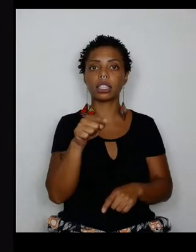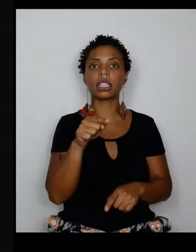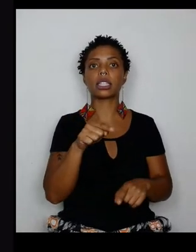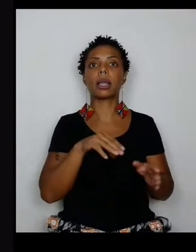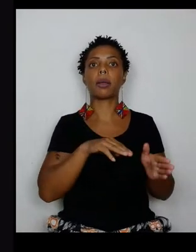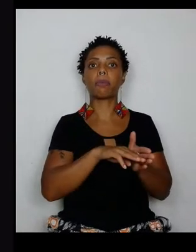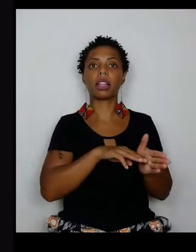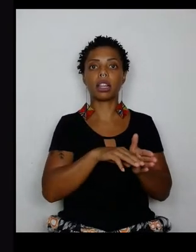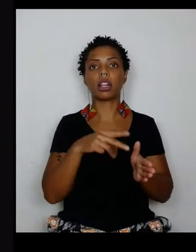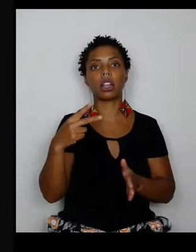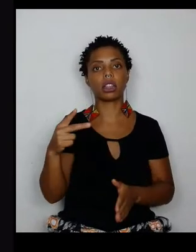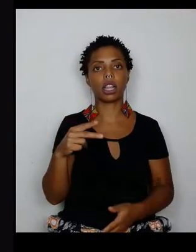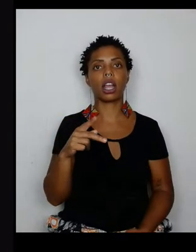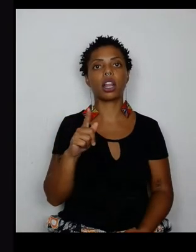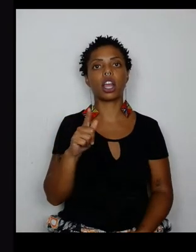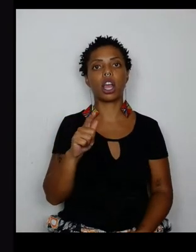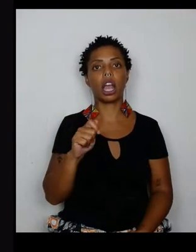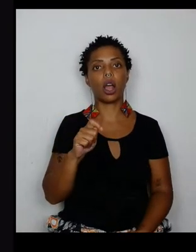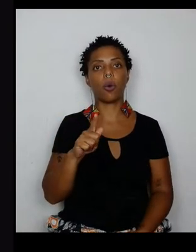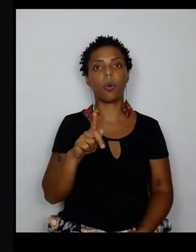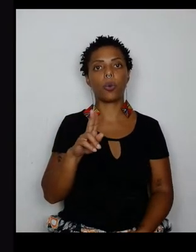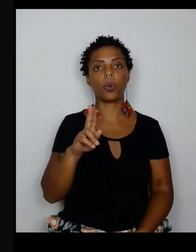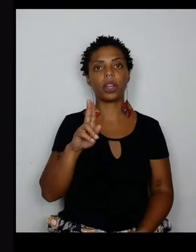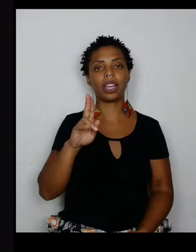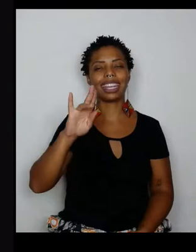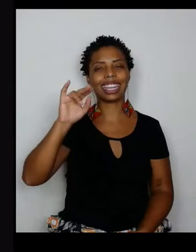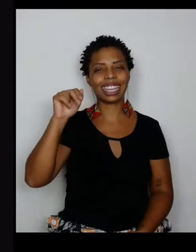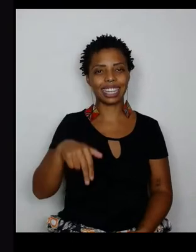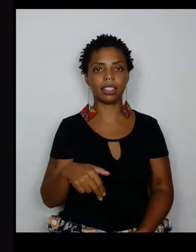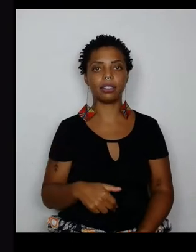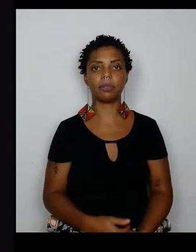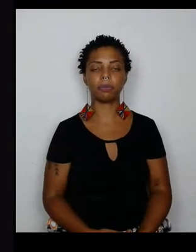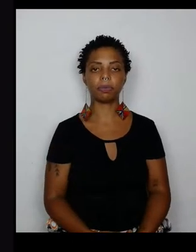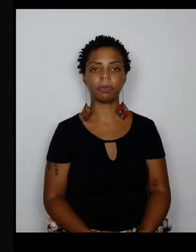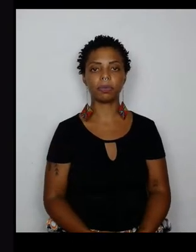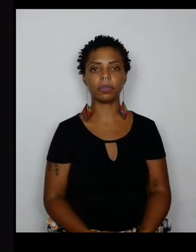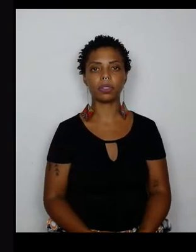so here we have the reference here of the sorcerer